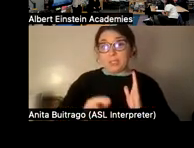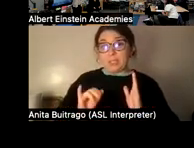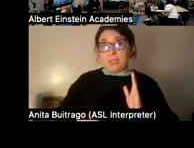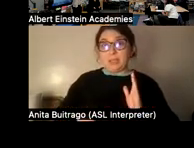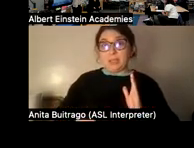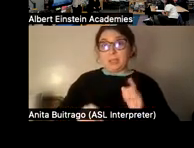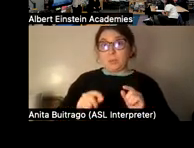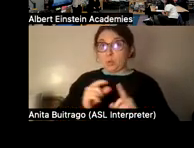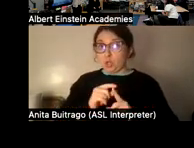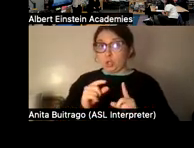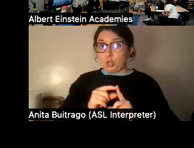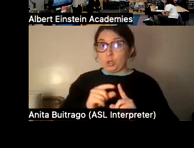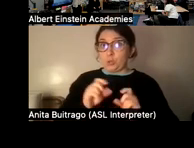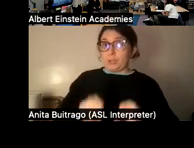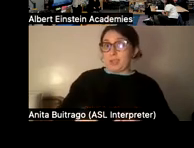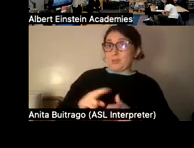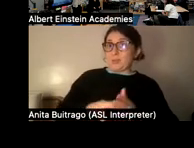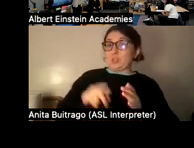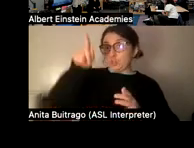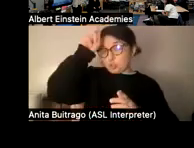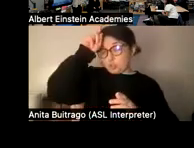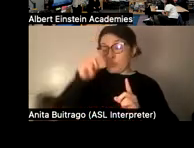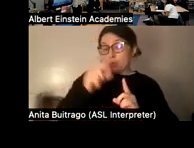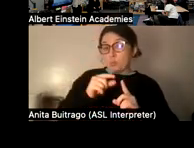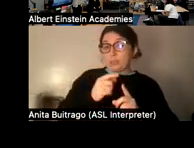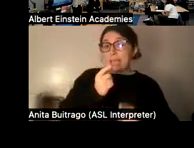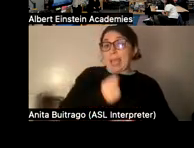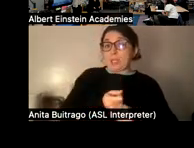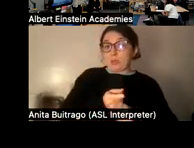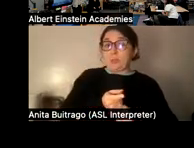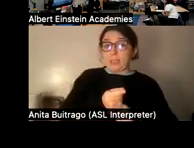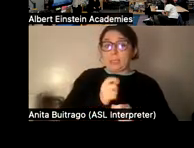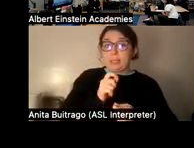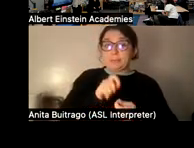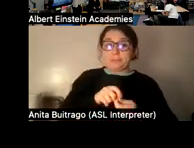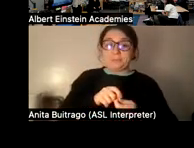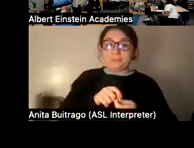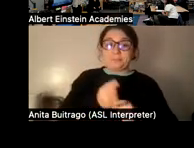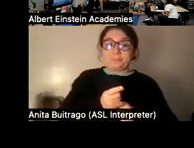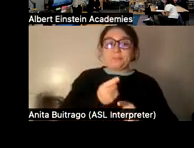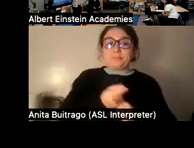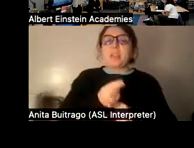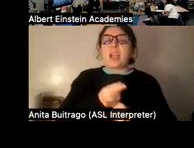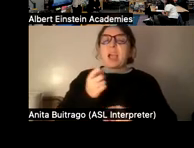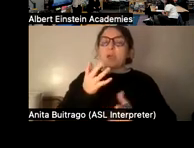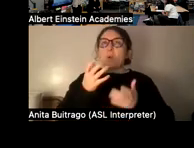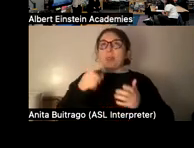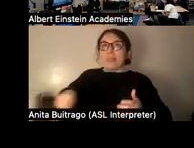words accurately. And so I want them to start looking at words in these two letter